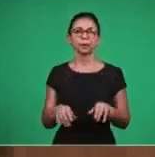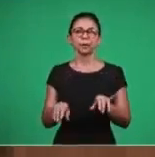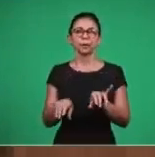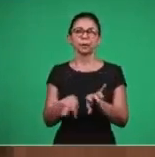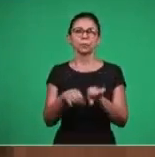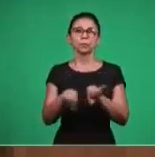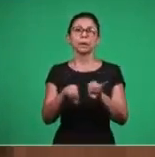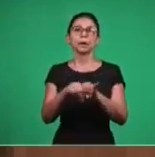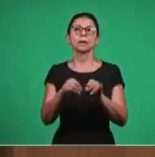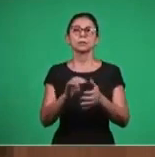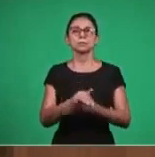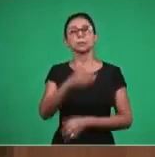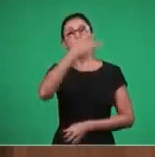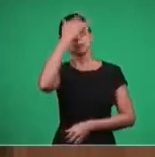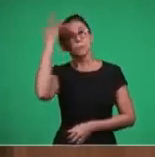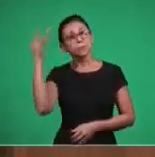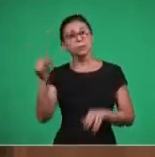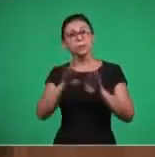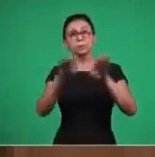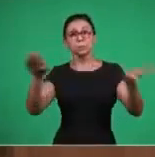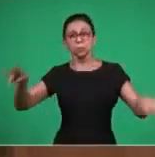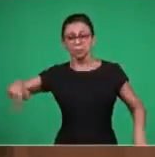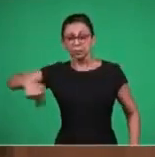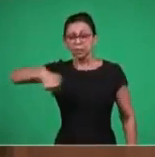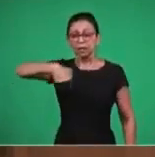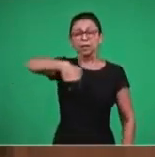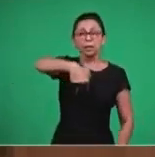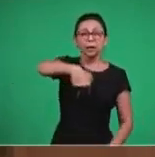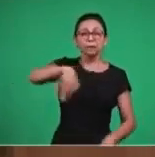beautiful words, but without revelation. It's foolishness.